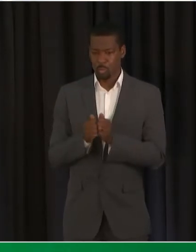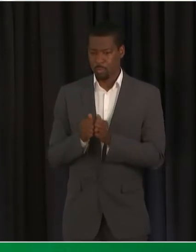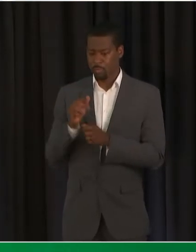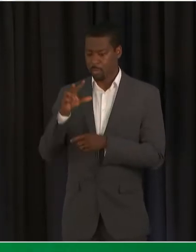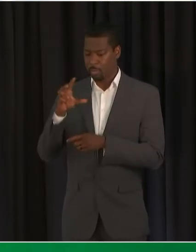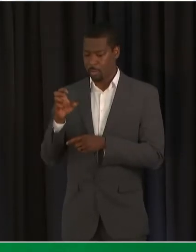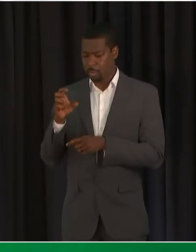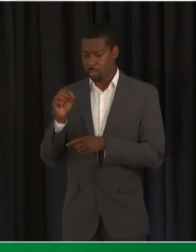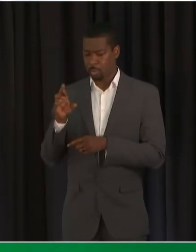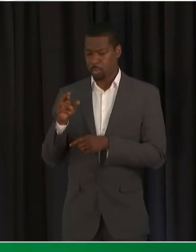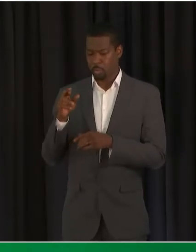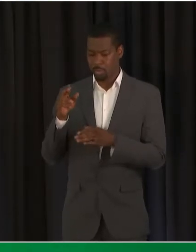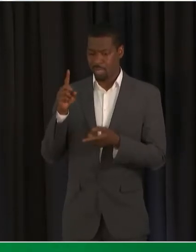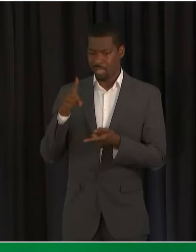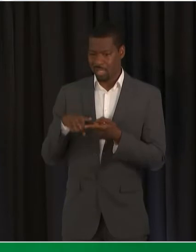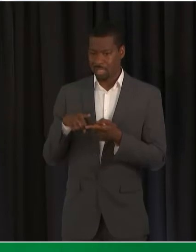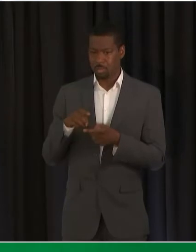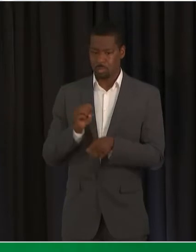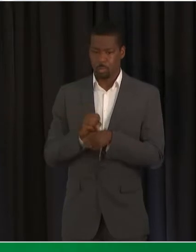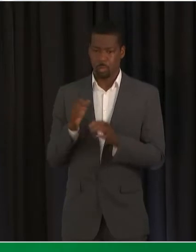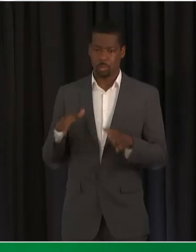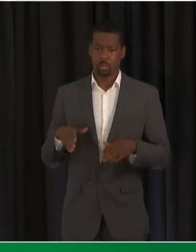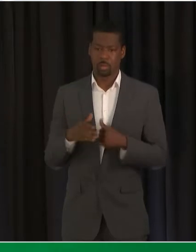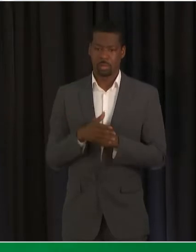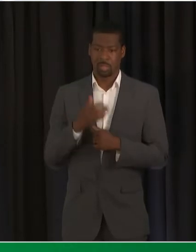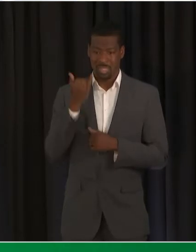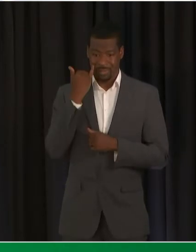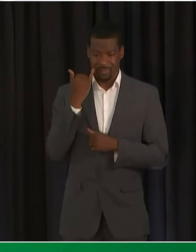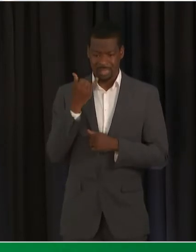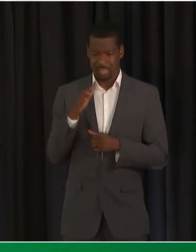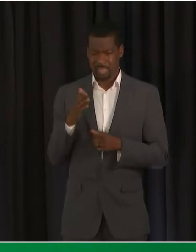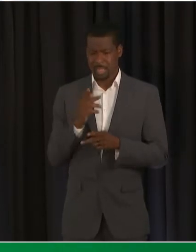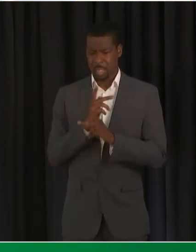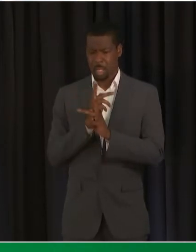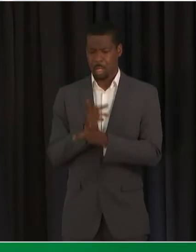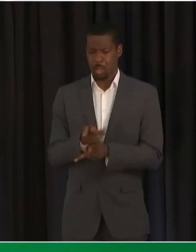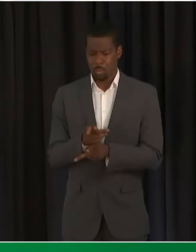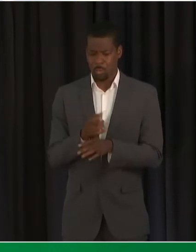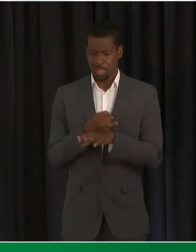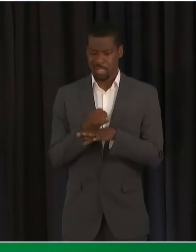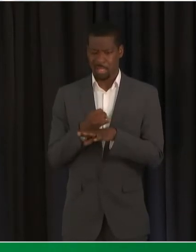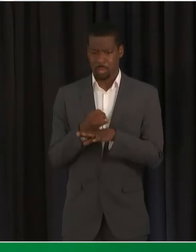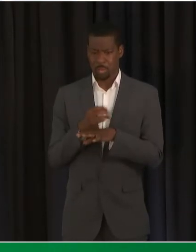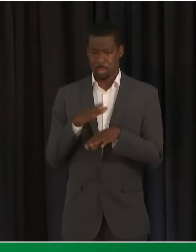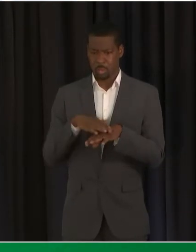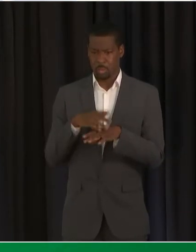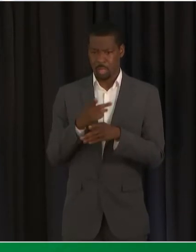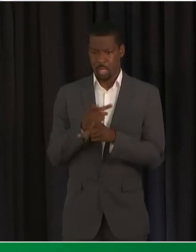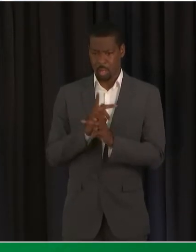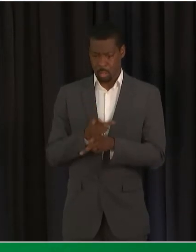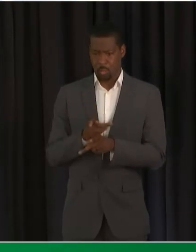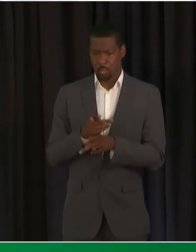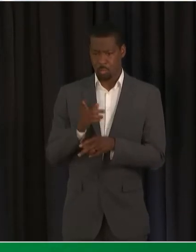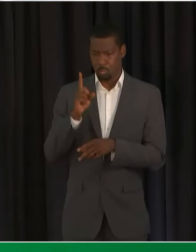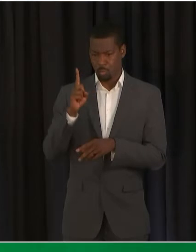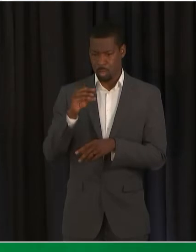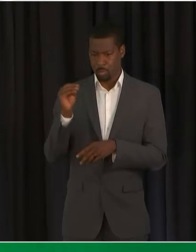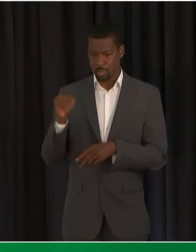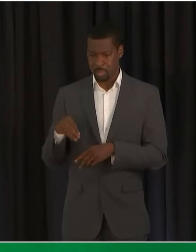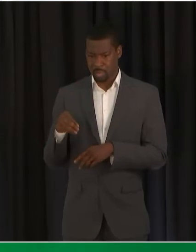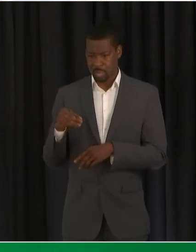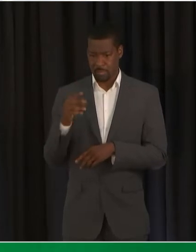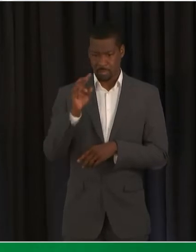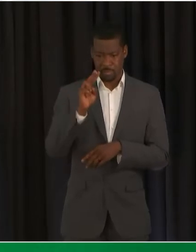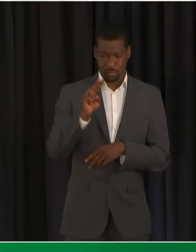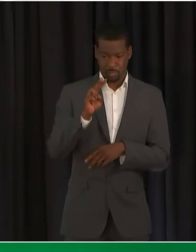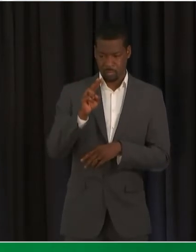with 300 or less employees. If it winds up turning into a loan, The interest rate on the loan is 1%. You have a 2